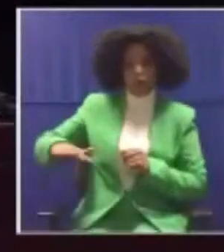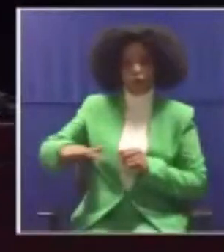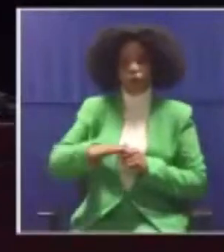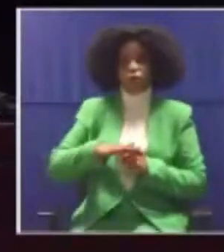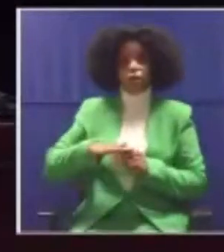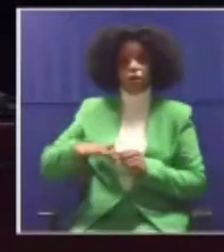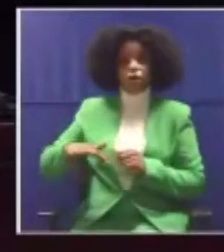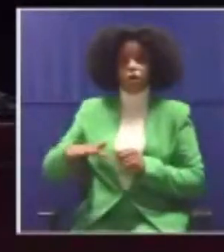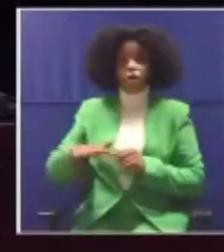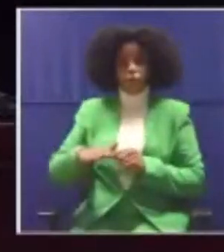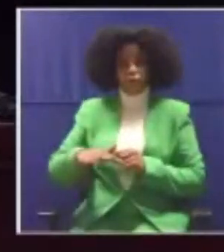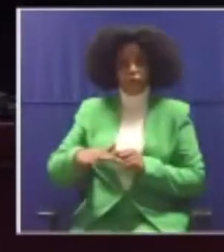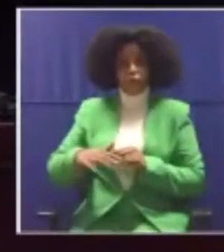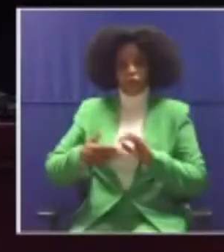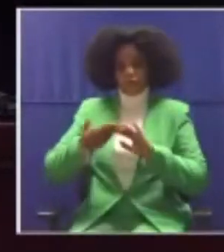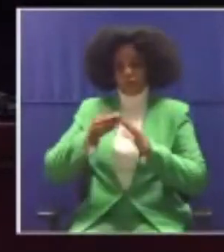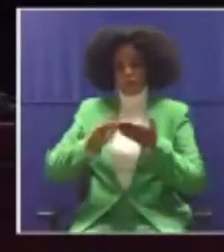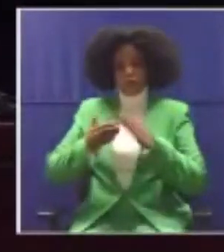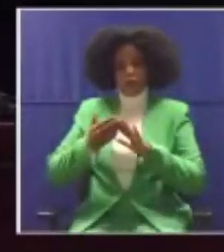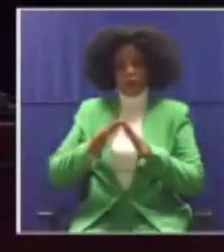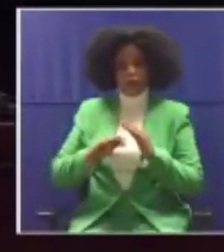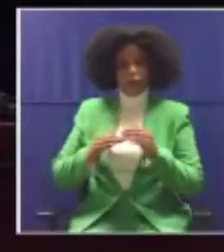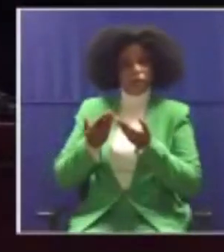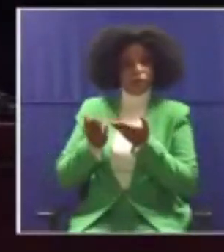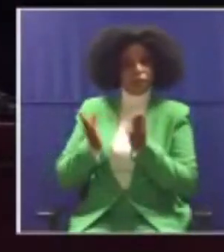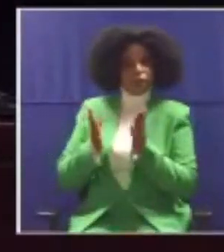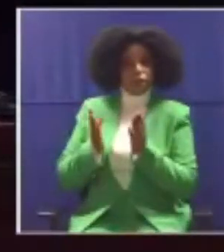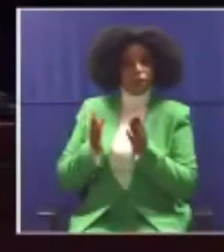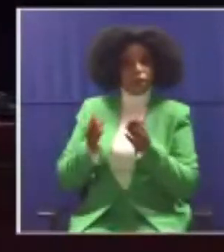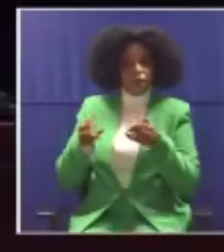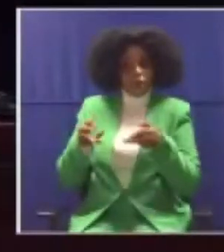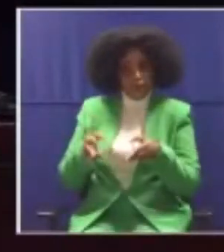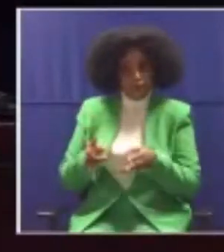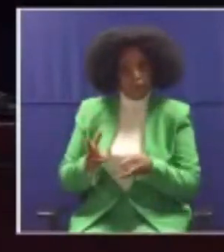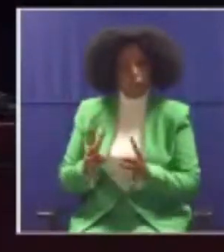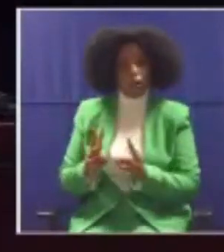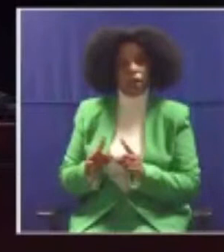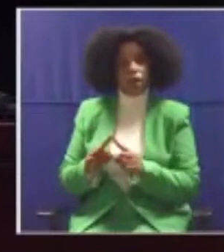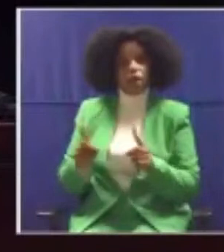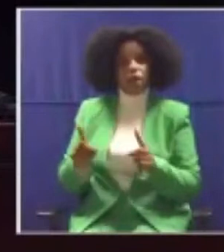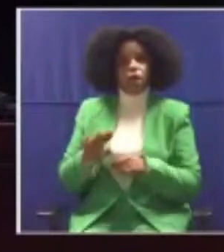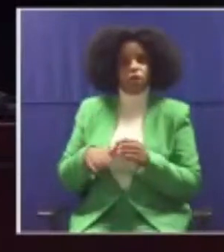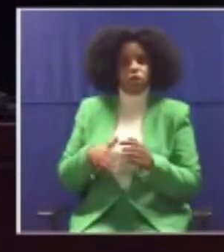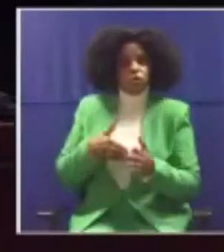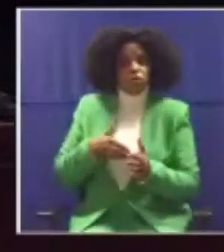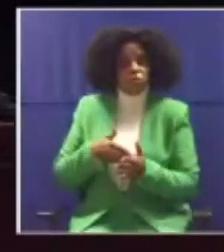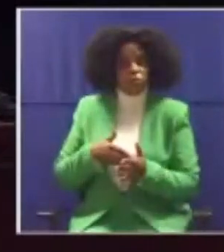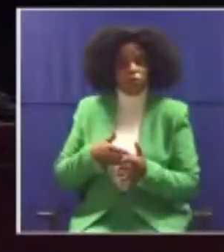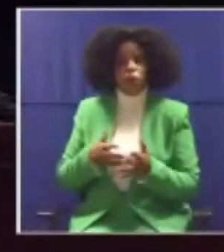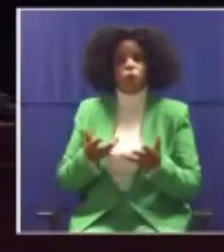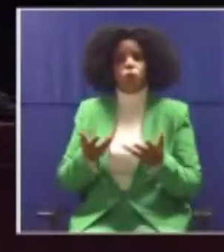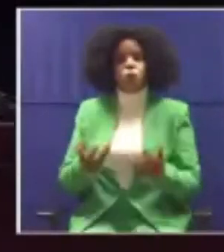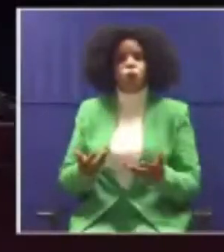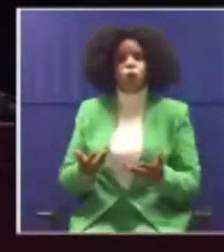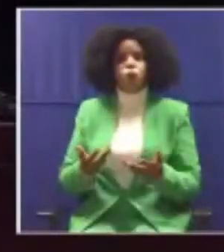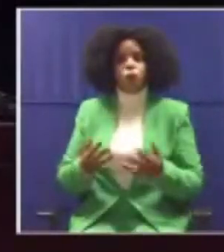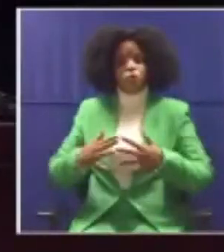cohesive societies in a way are a very strong building block or a united